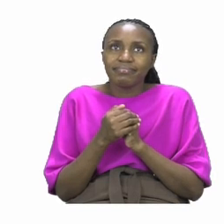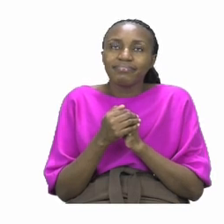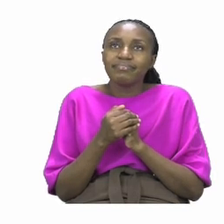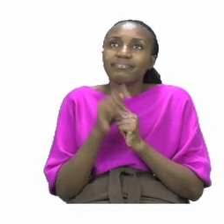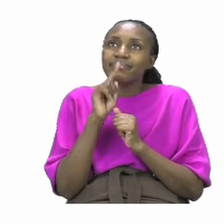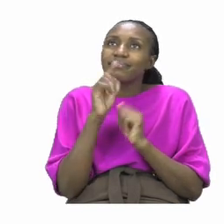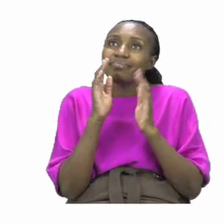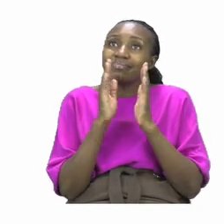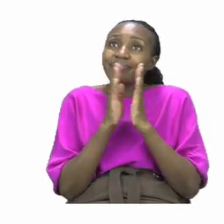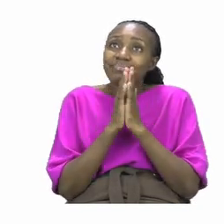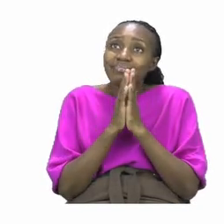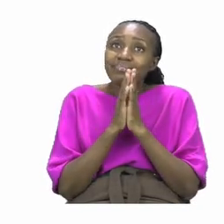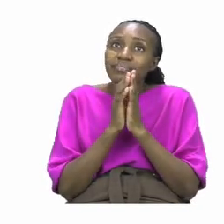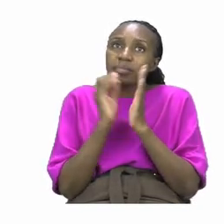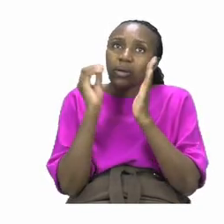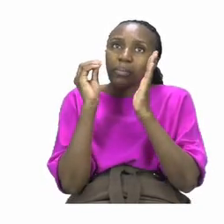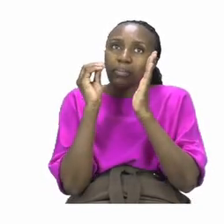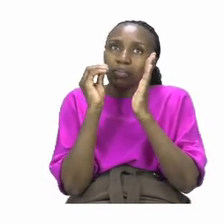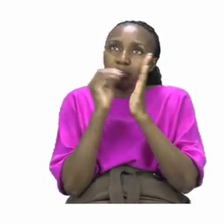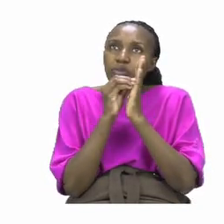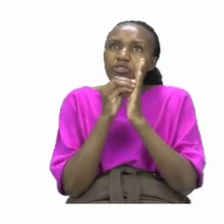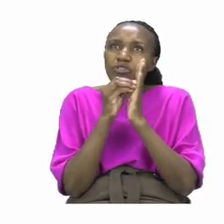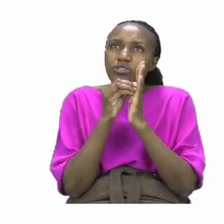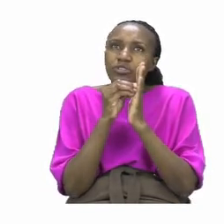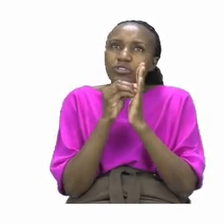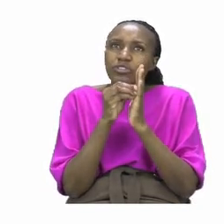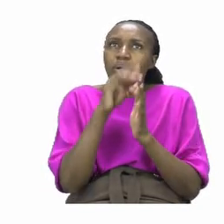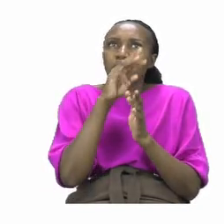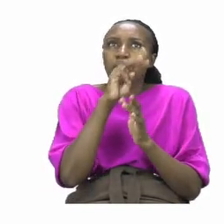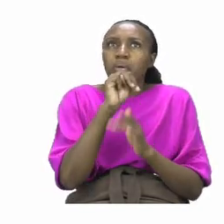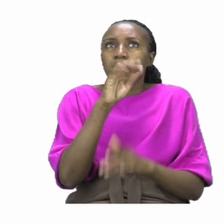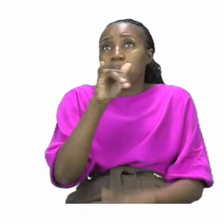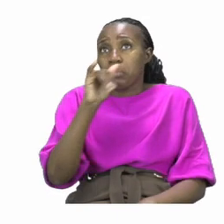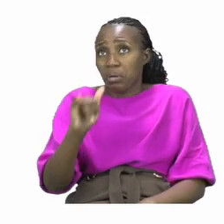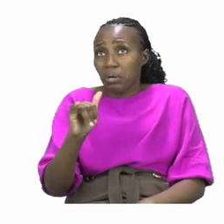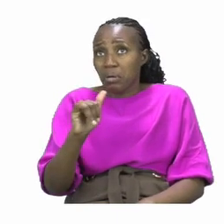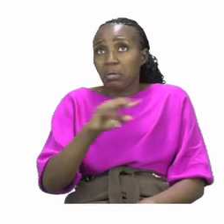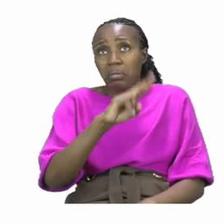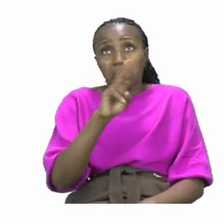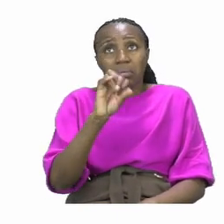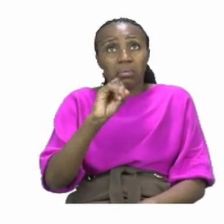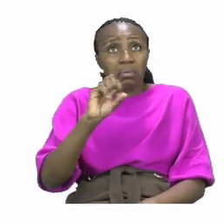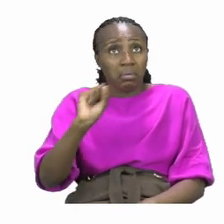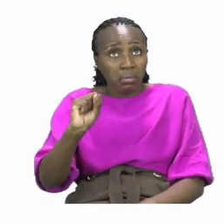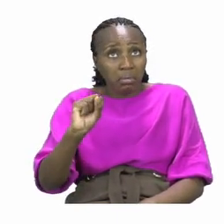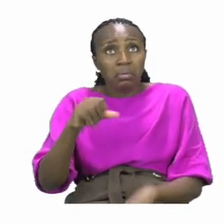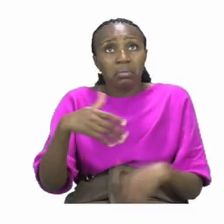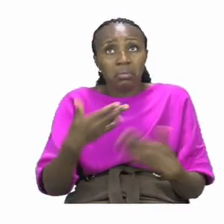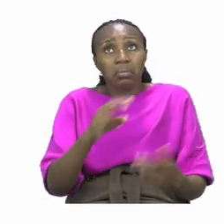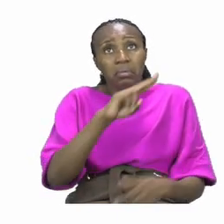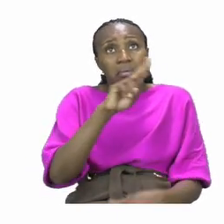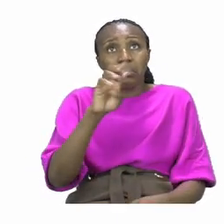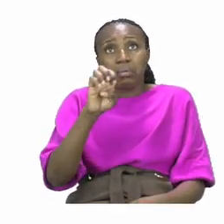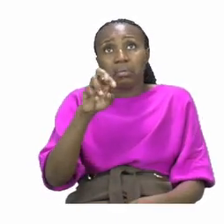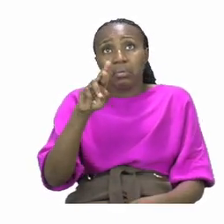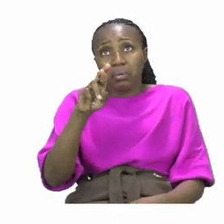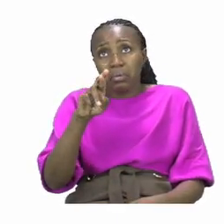your job to put in the correct word so that you can also fill in the crossword